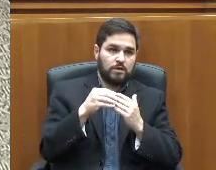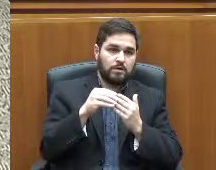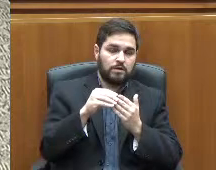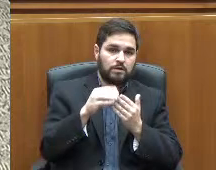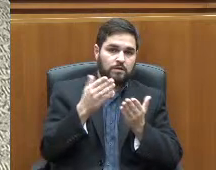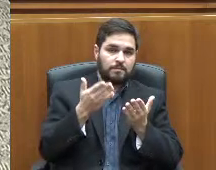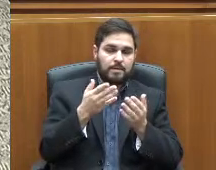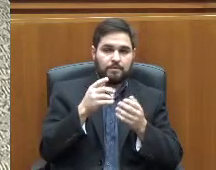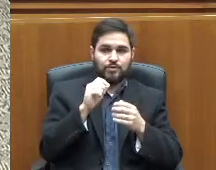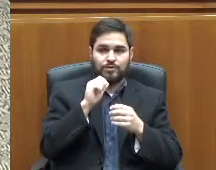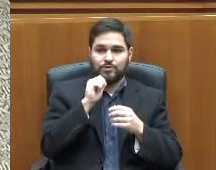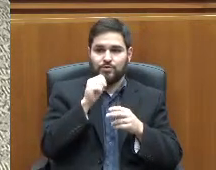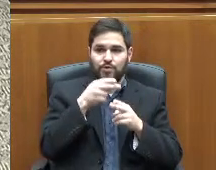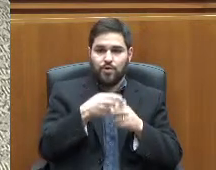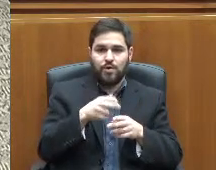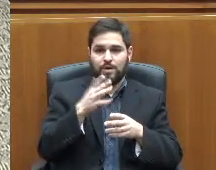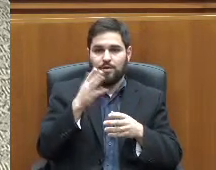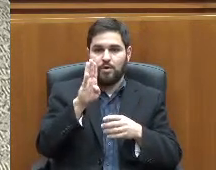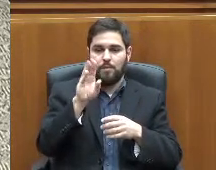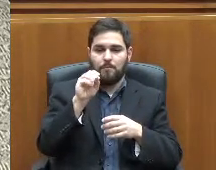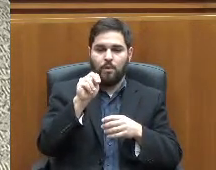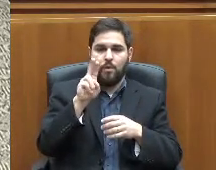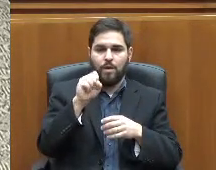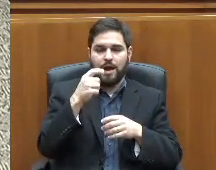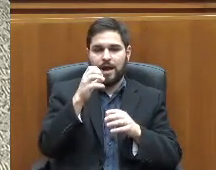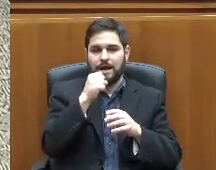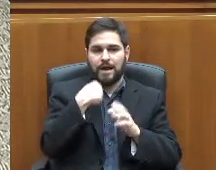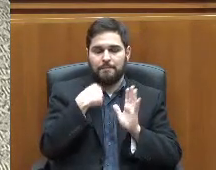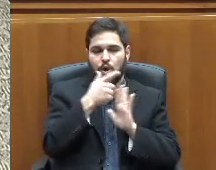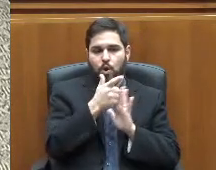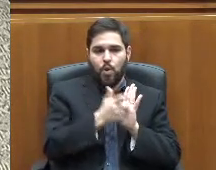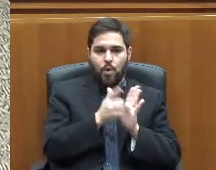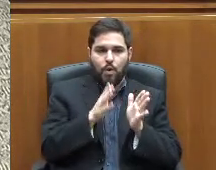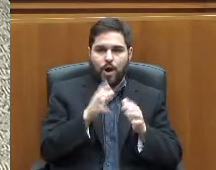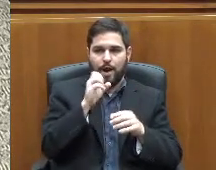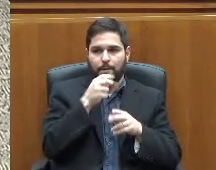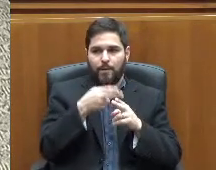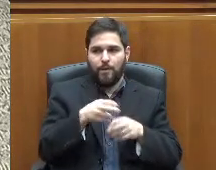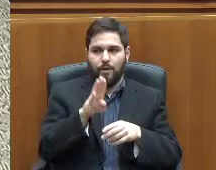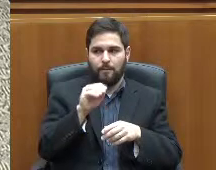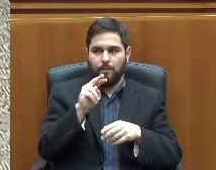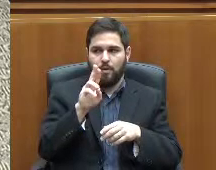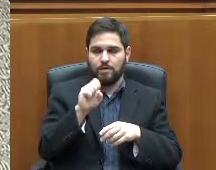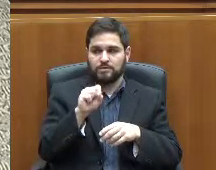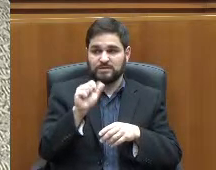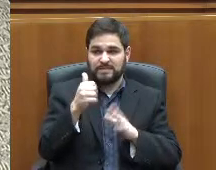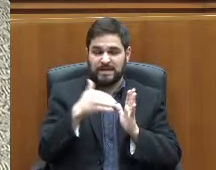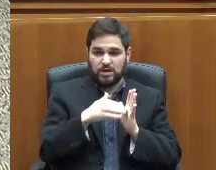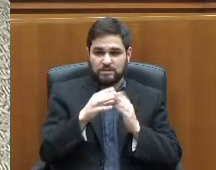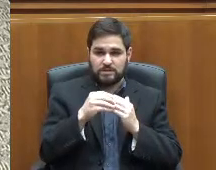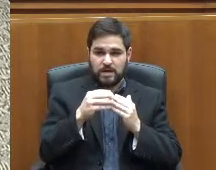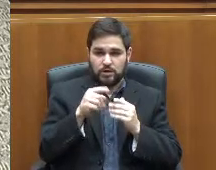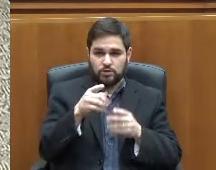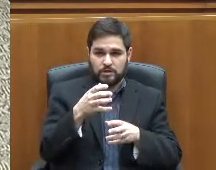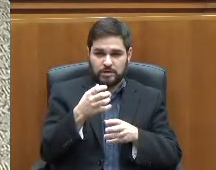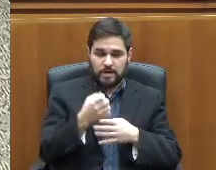you should call it bonuses, but I'll call it bonuses because I'm not a lawyer in this context. But with $10,000, you've only gotten one